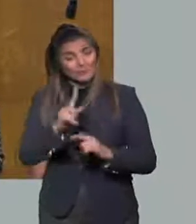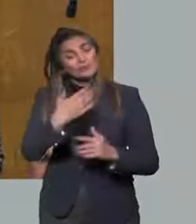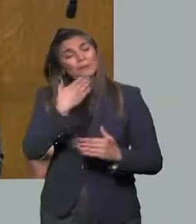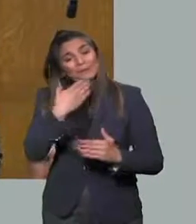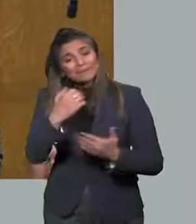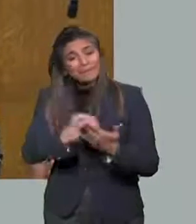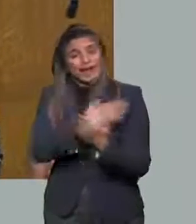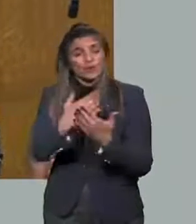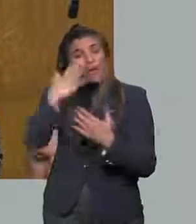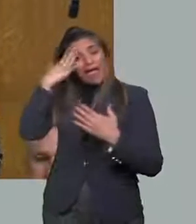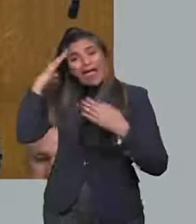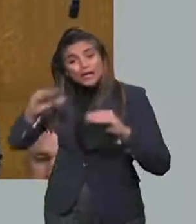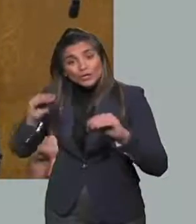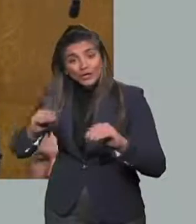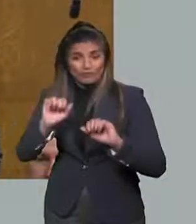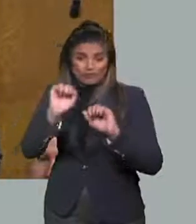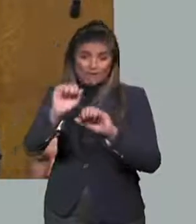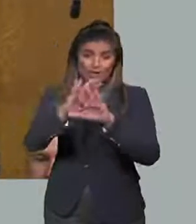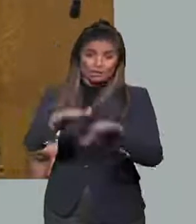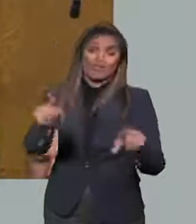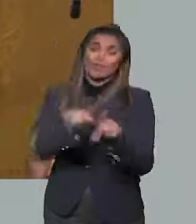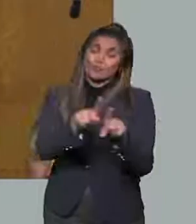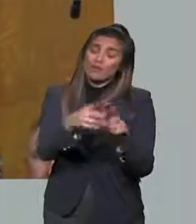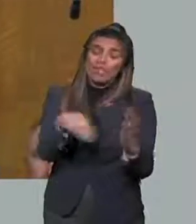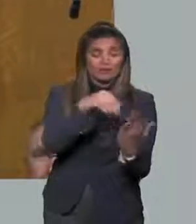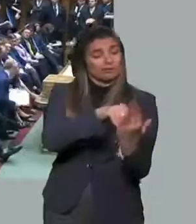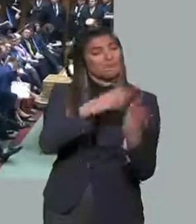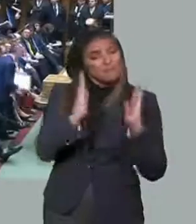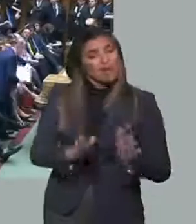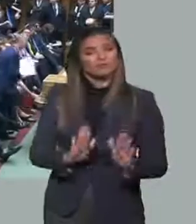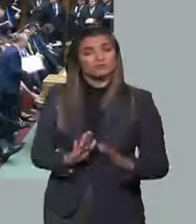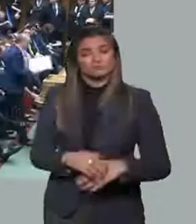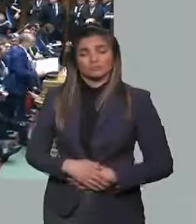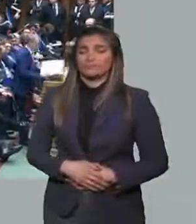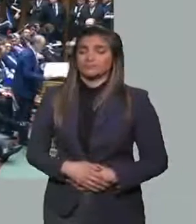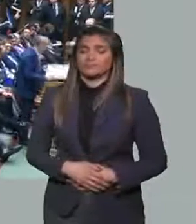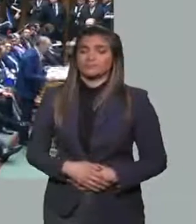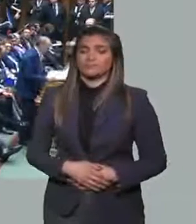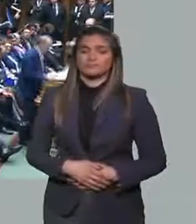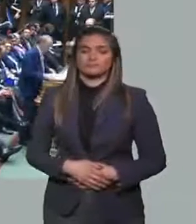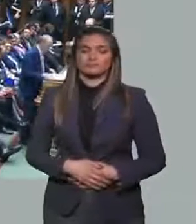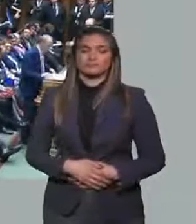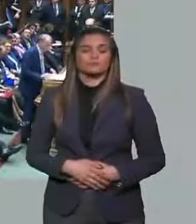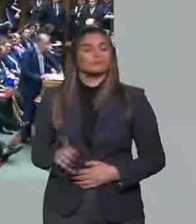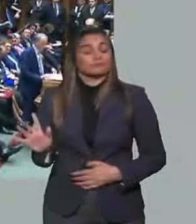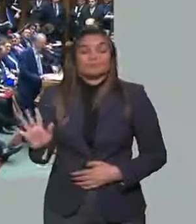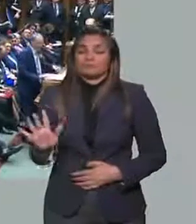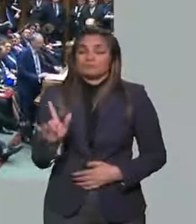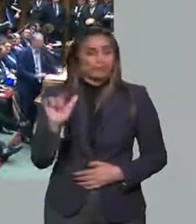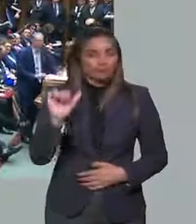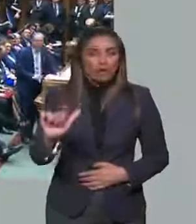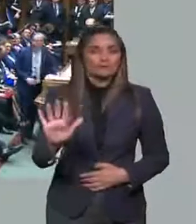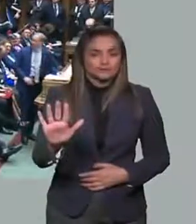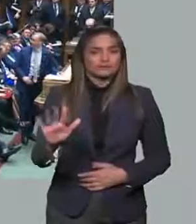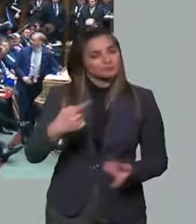keep education for those poor children on the agenda? Deputy Prime Minister. She's absolutely right, and we will keep